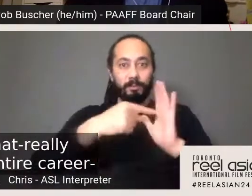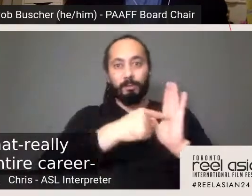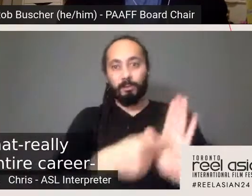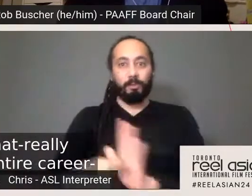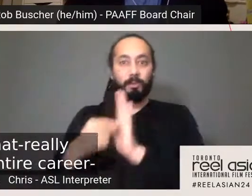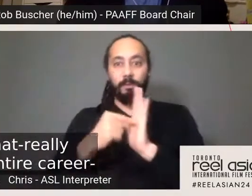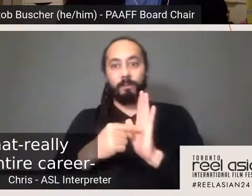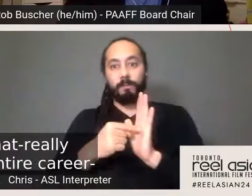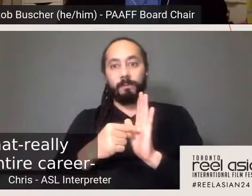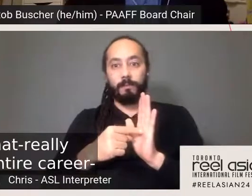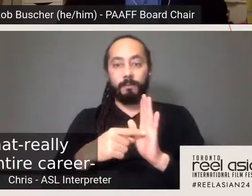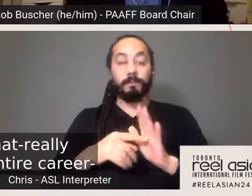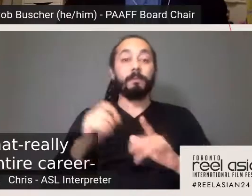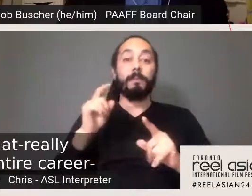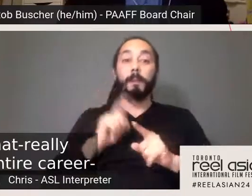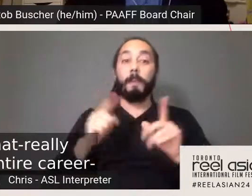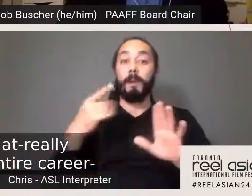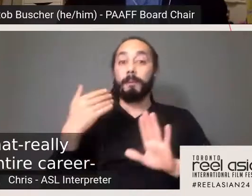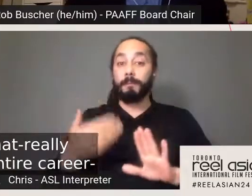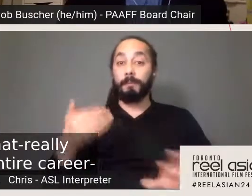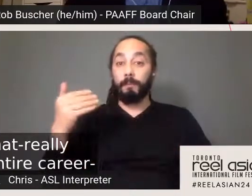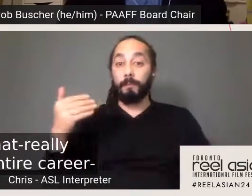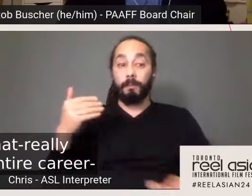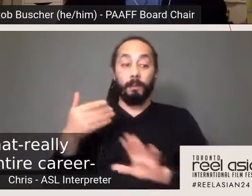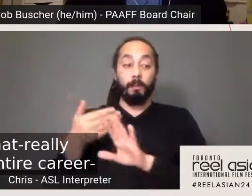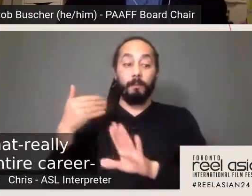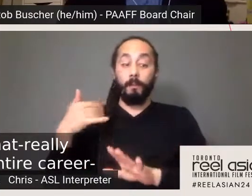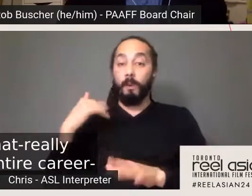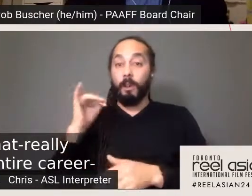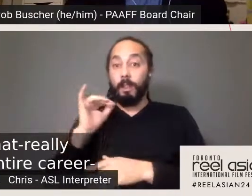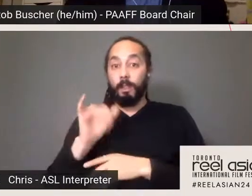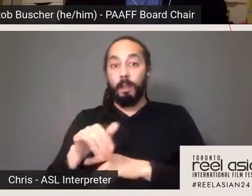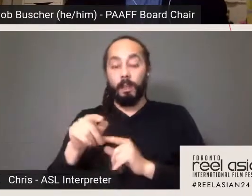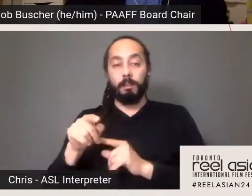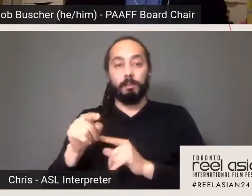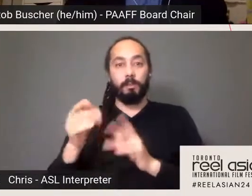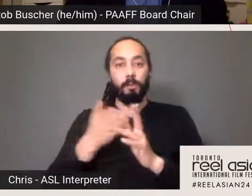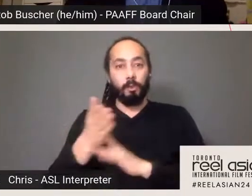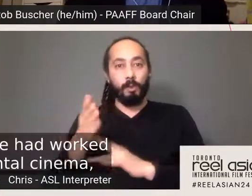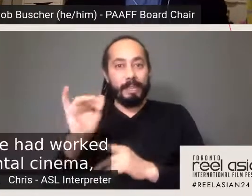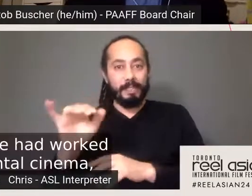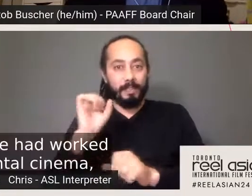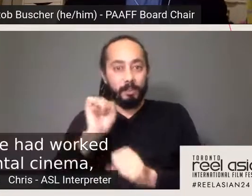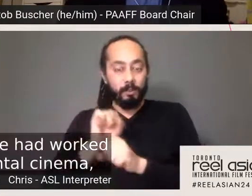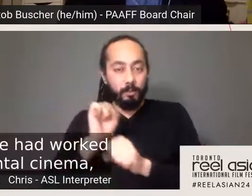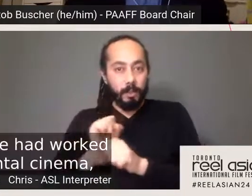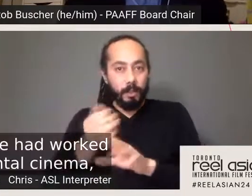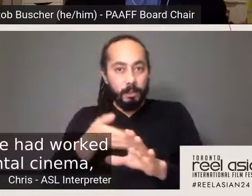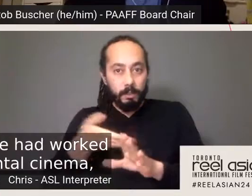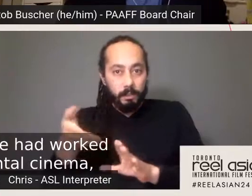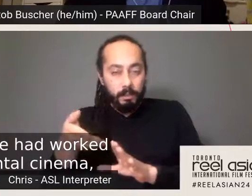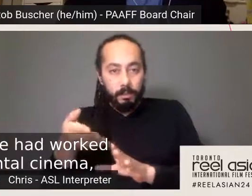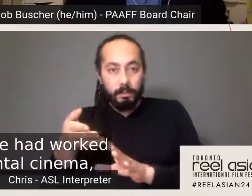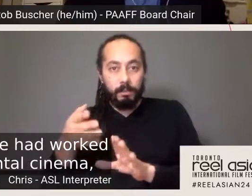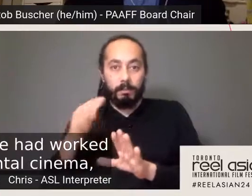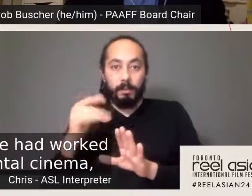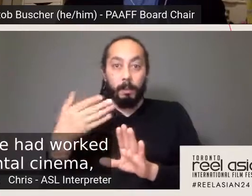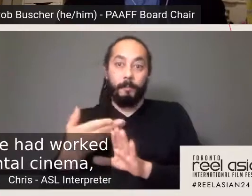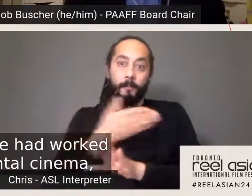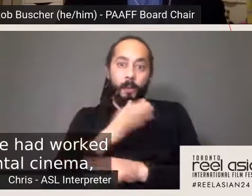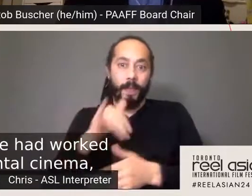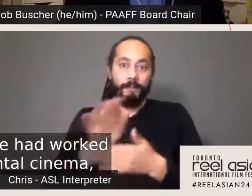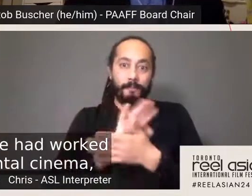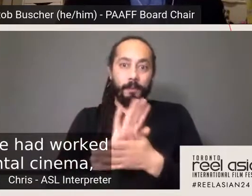But prior to that, really throughout his entire career prior to Hausu, he had